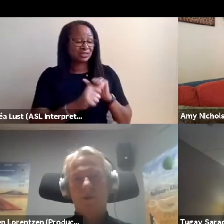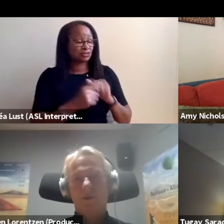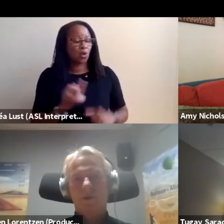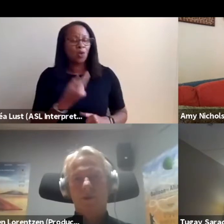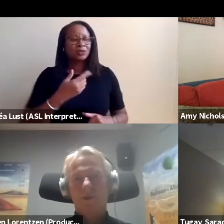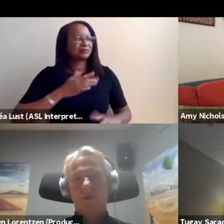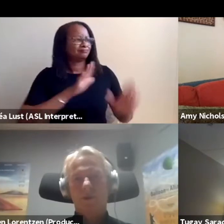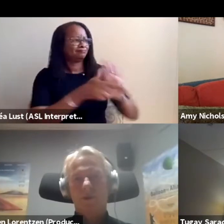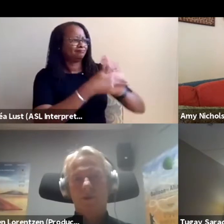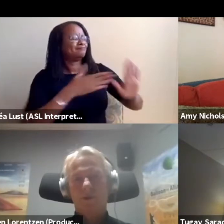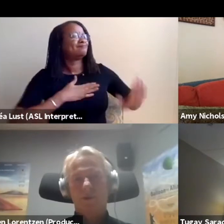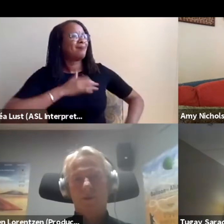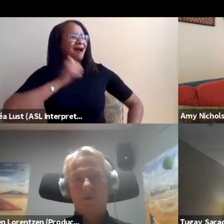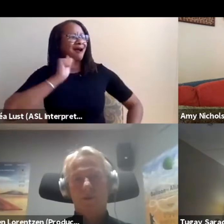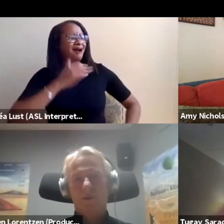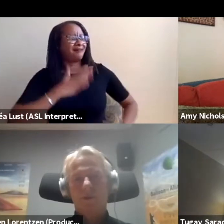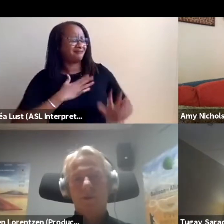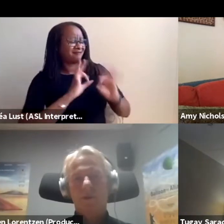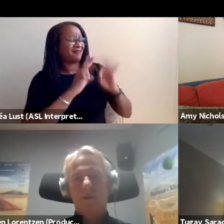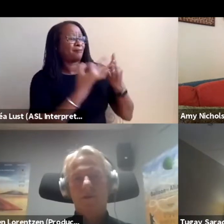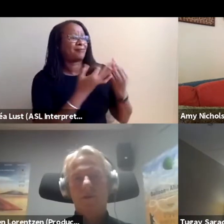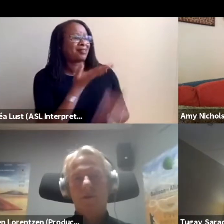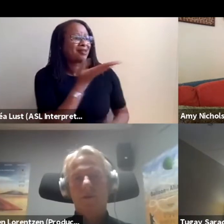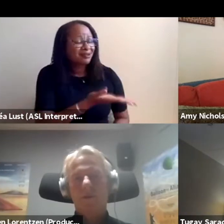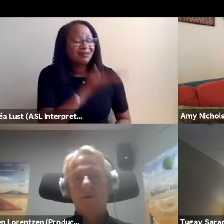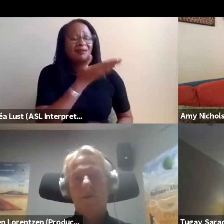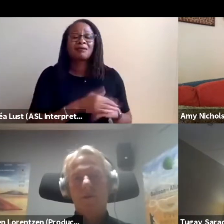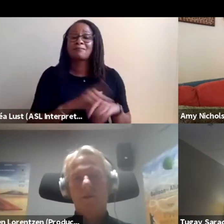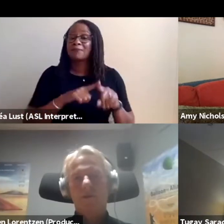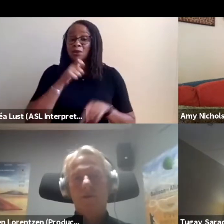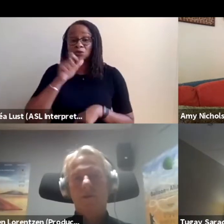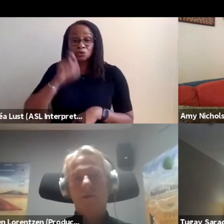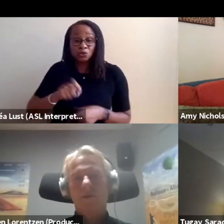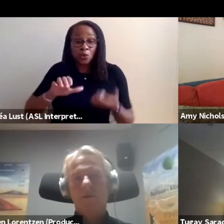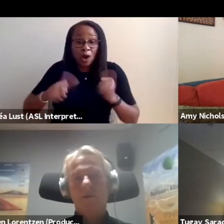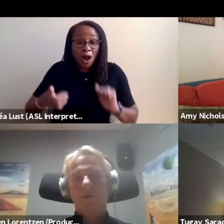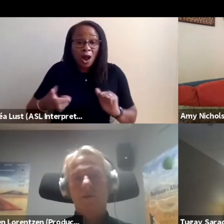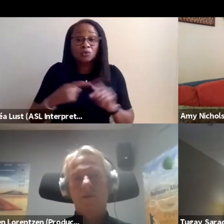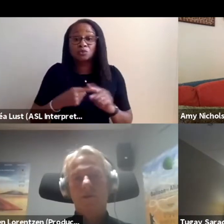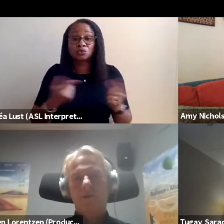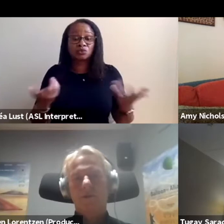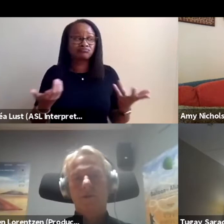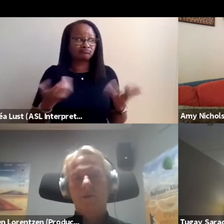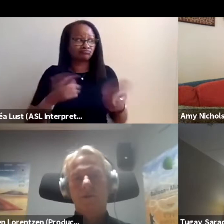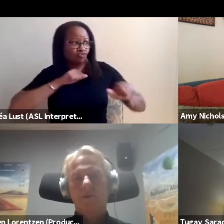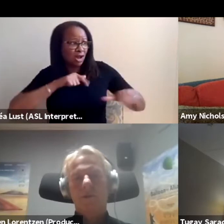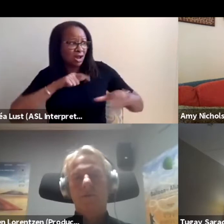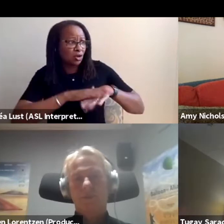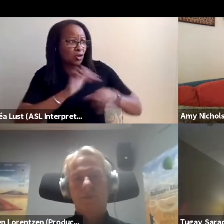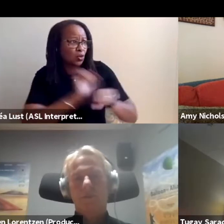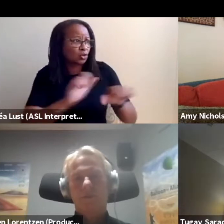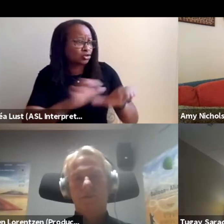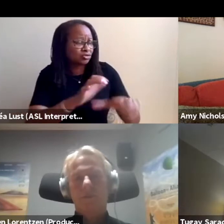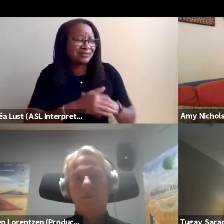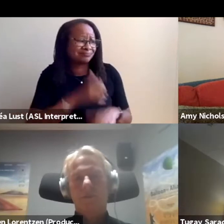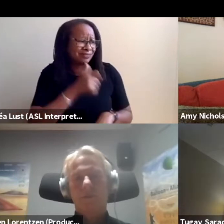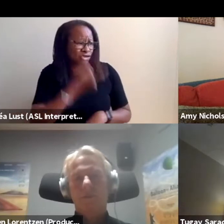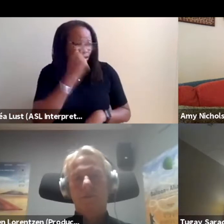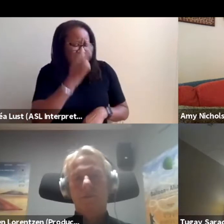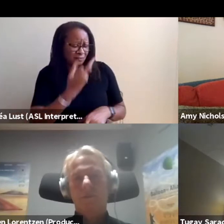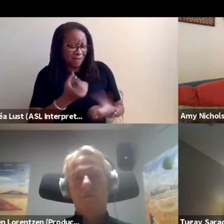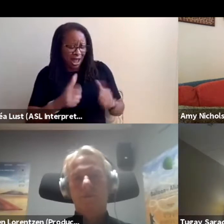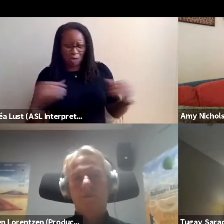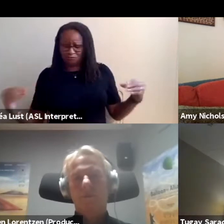aunt. But yeah, I wasn't quite sure, to be honest, how to react on the work she does, because, as I said, I